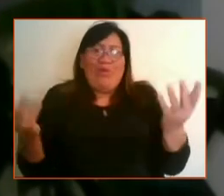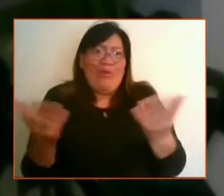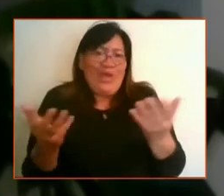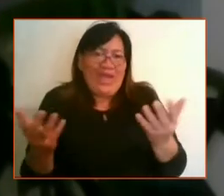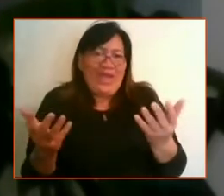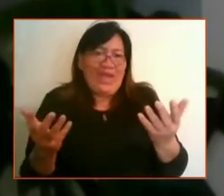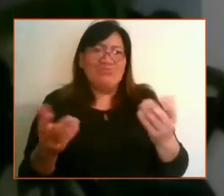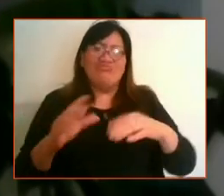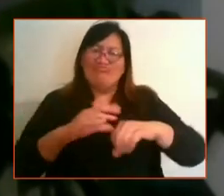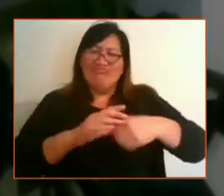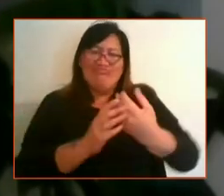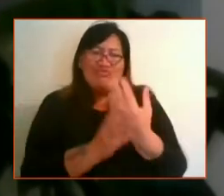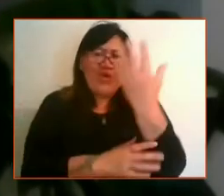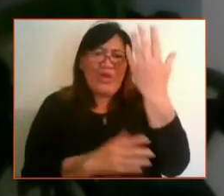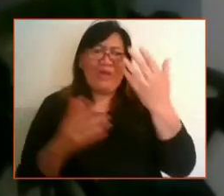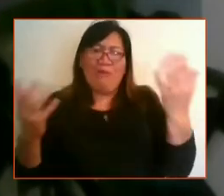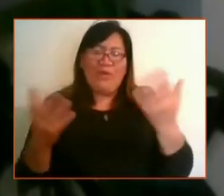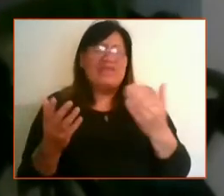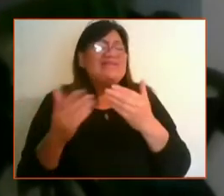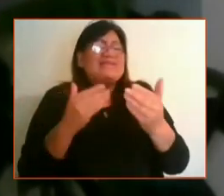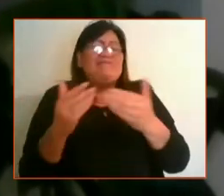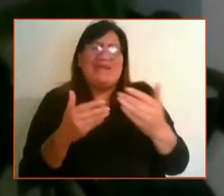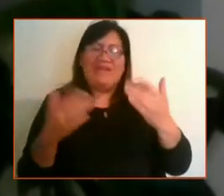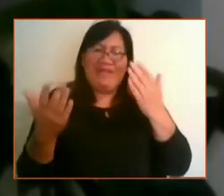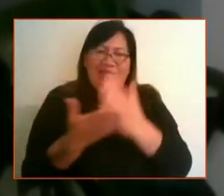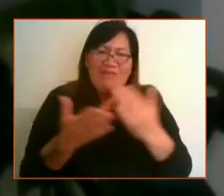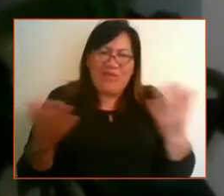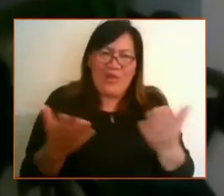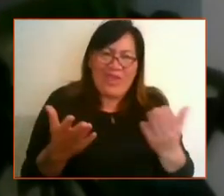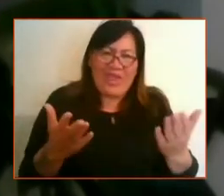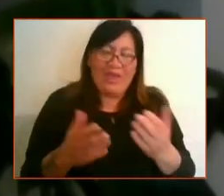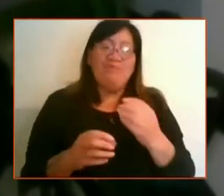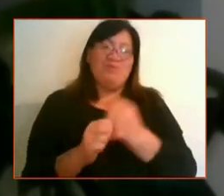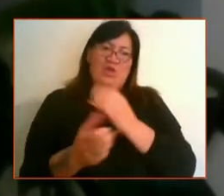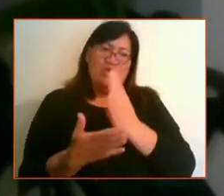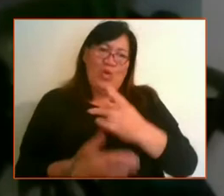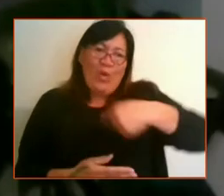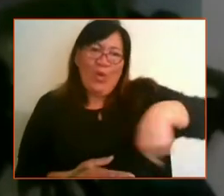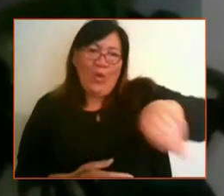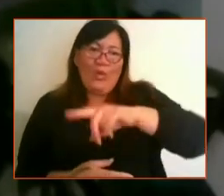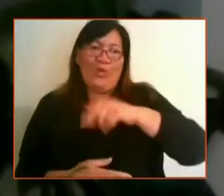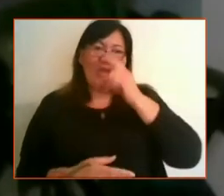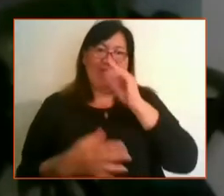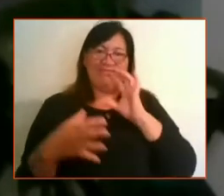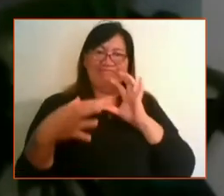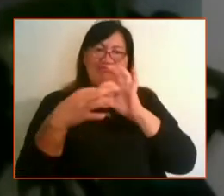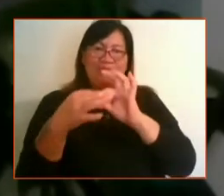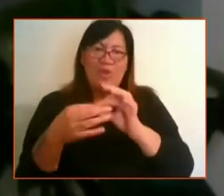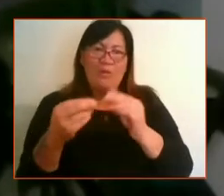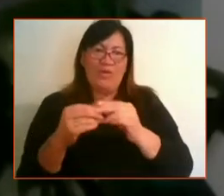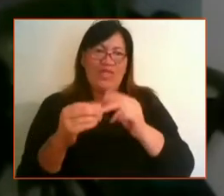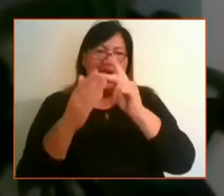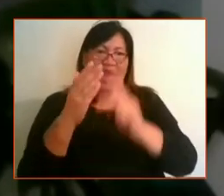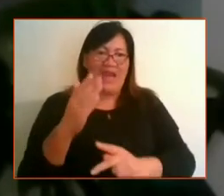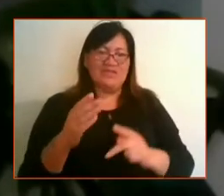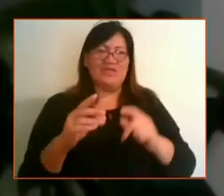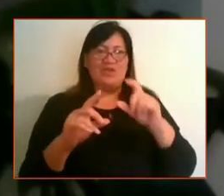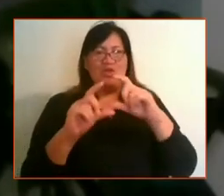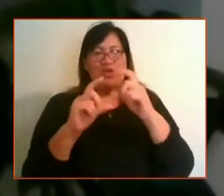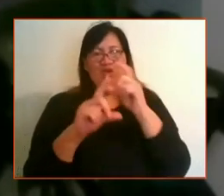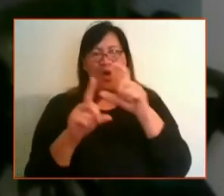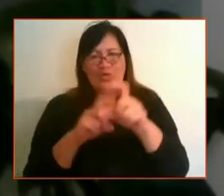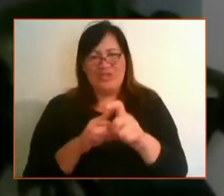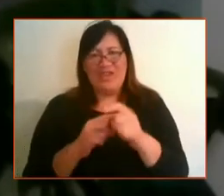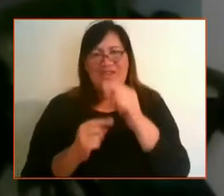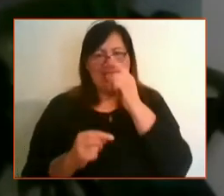growing up or wherever they live, have the opportunity to engage with our arts and culture. Okay, let's go into a little bit